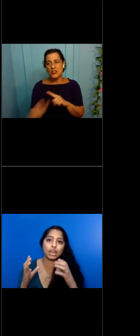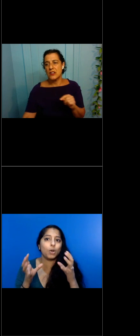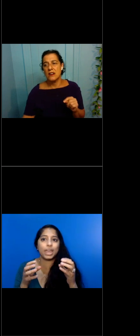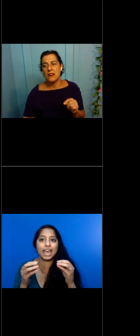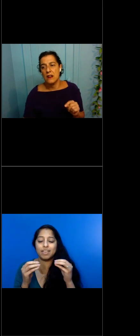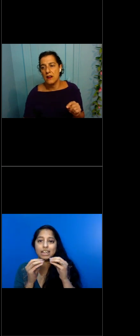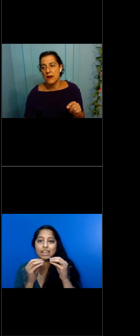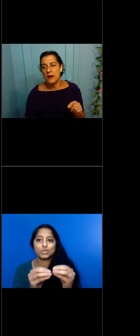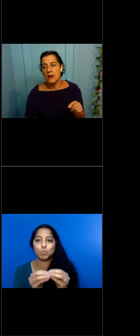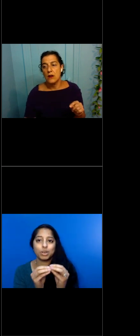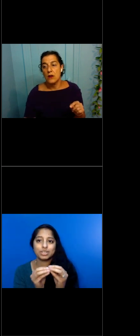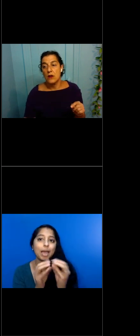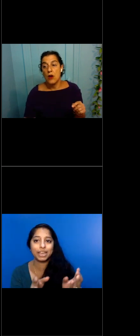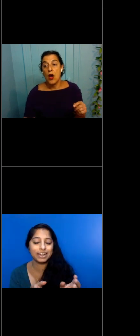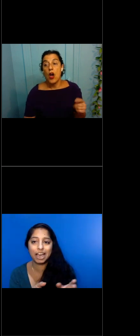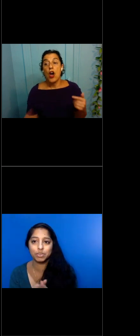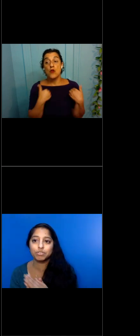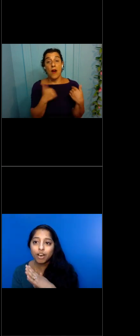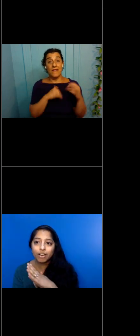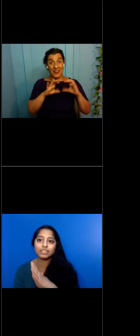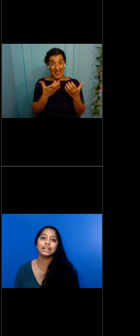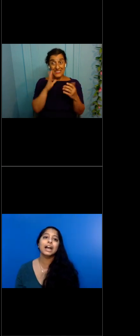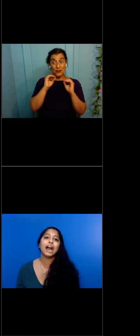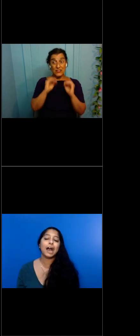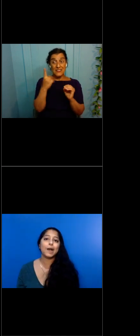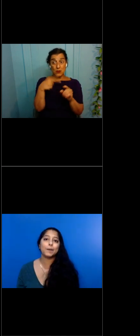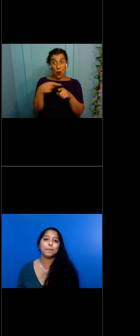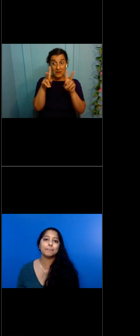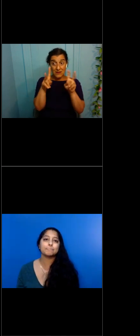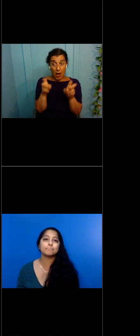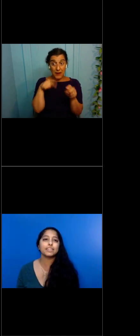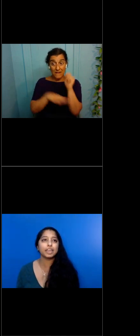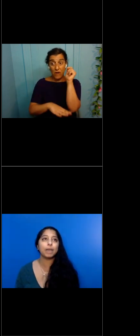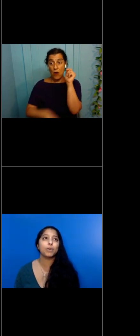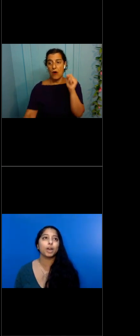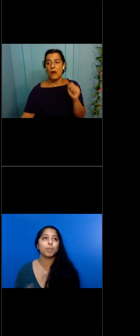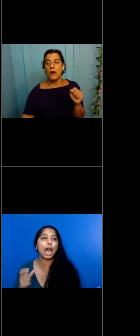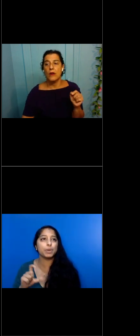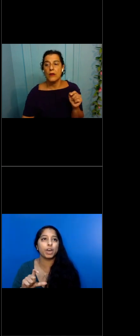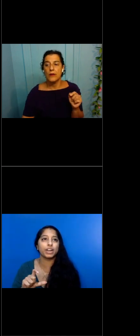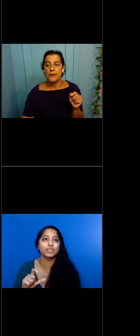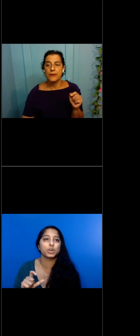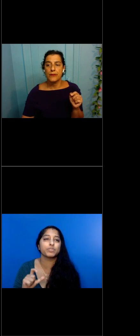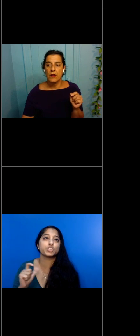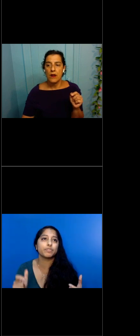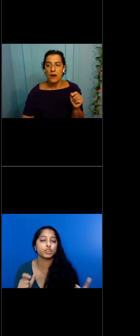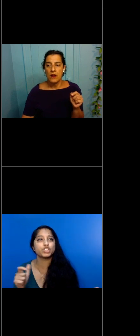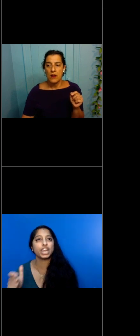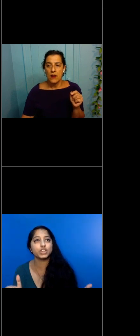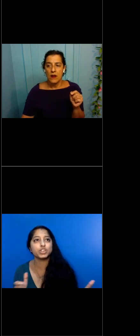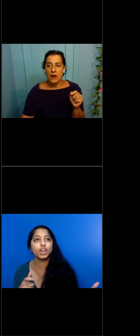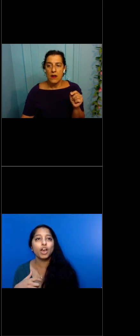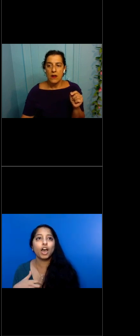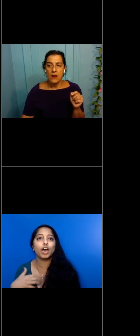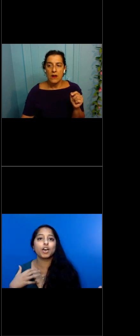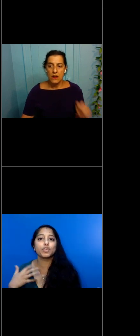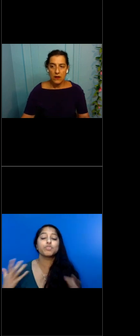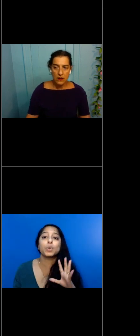class, you're like, okay, I have to teach this one topic now in the fall, and thinking about how we want to sort of shift or